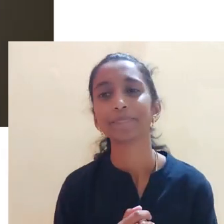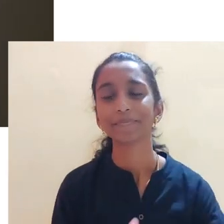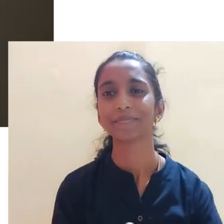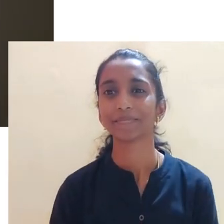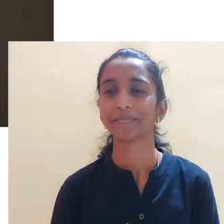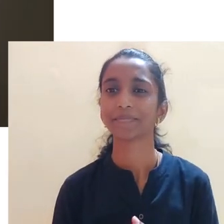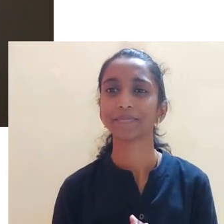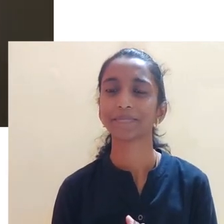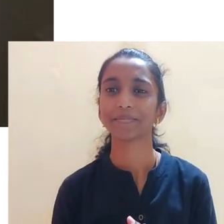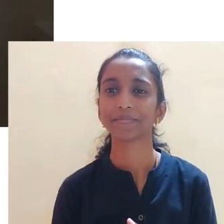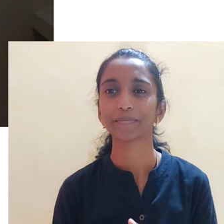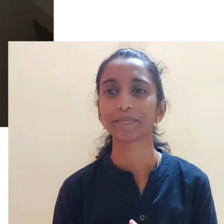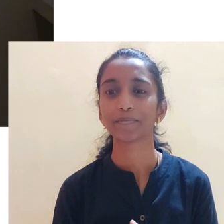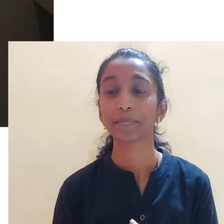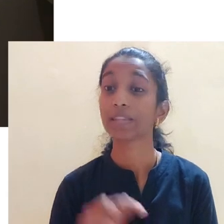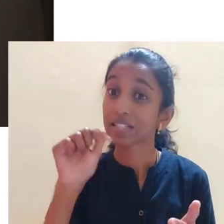it.